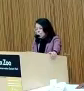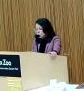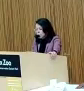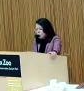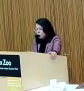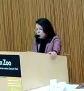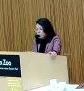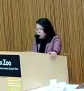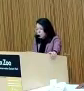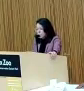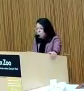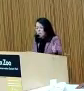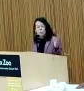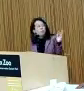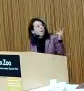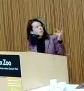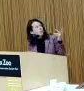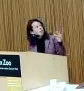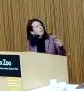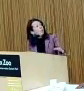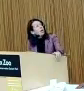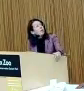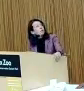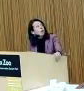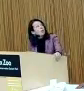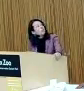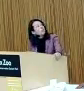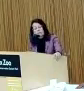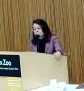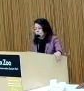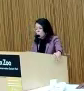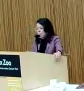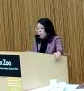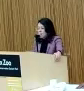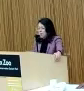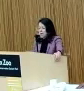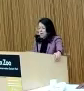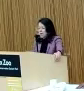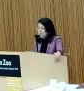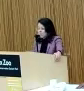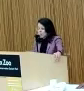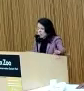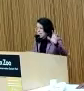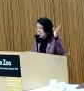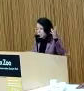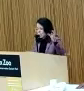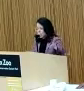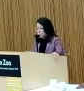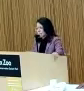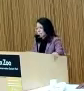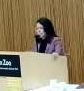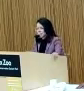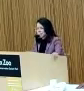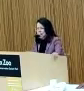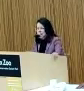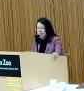client you can most certainly do so HUD provides a myriads of ways to file complaints um Online mail or email all the information